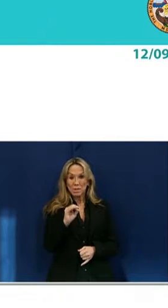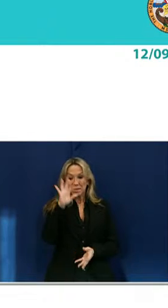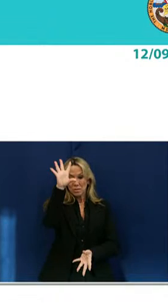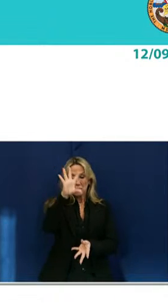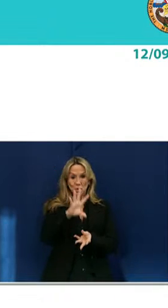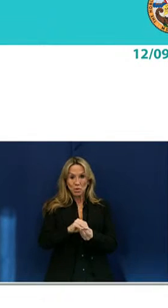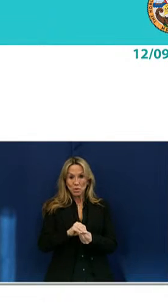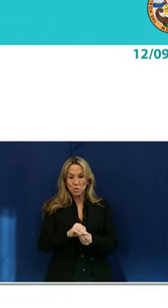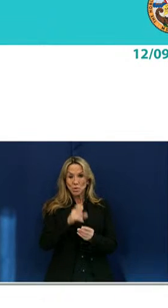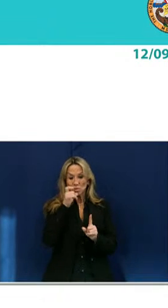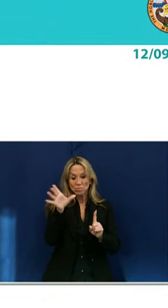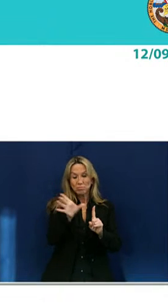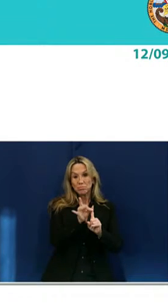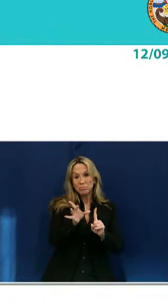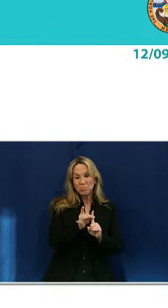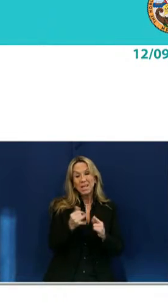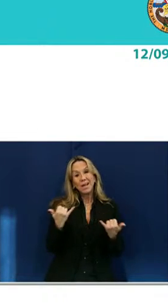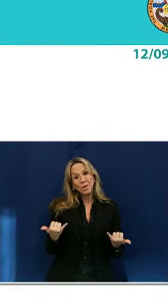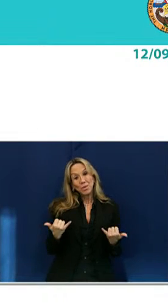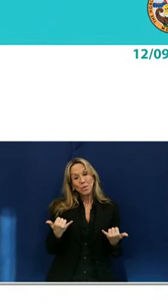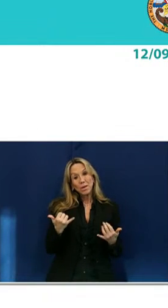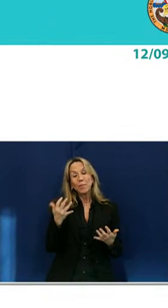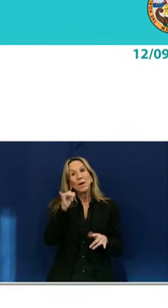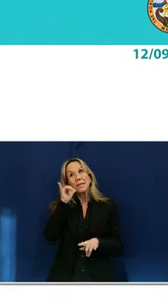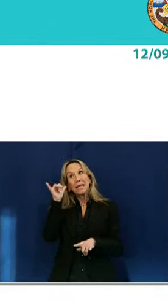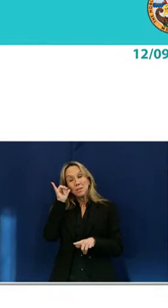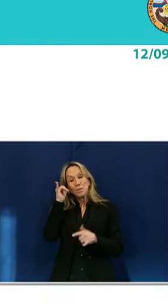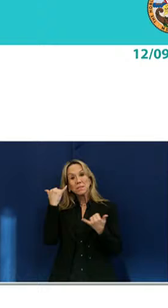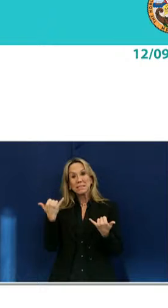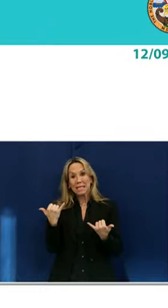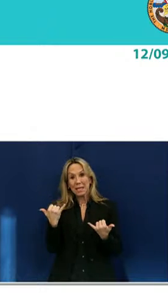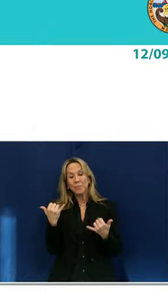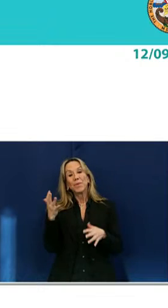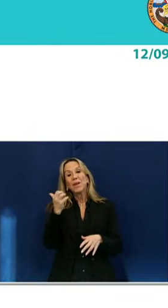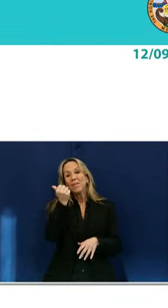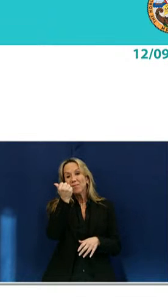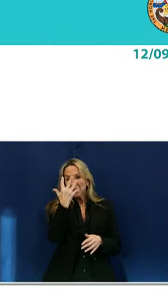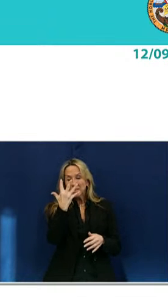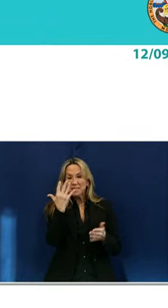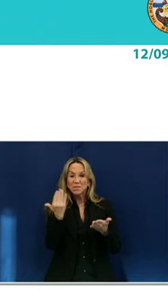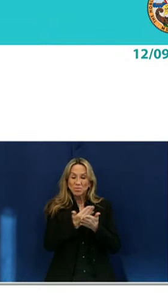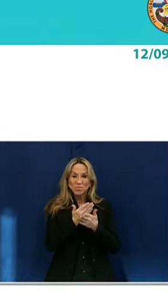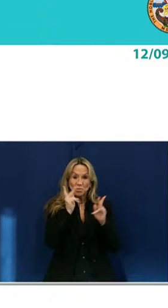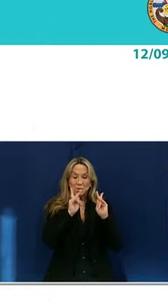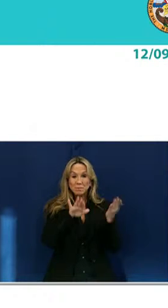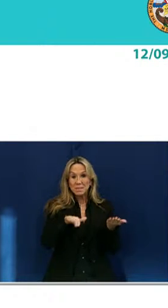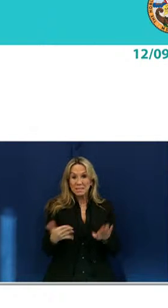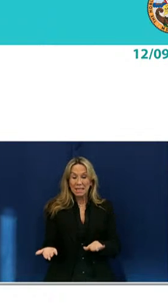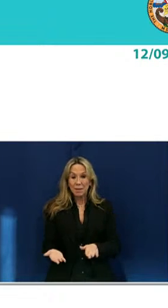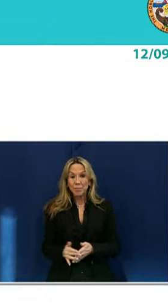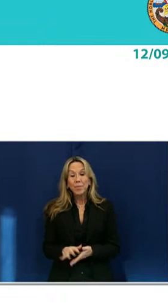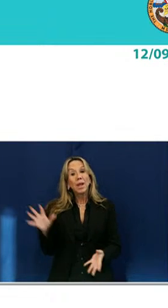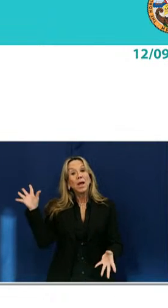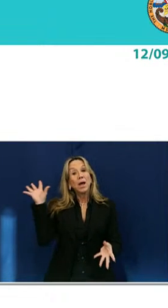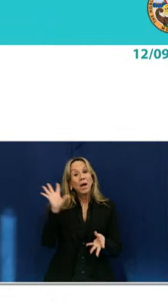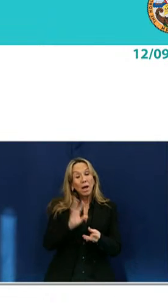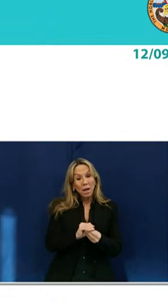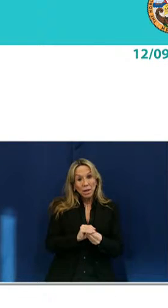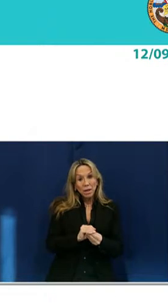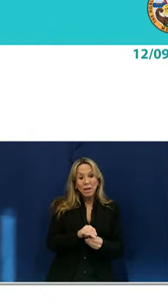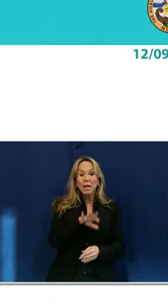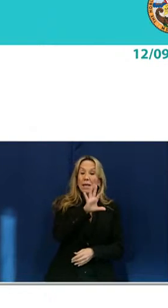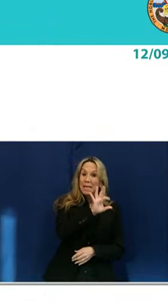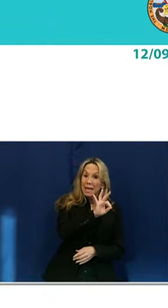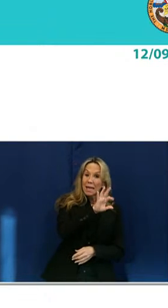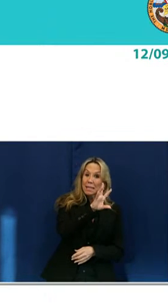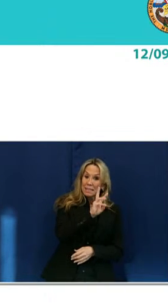of cases, and there have been 15 new deaths reported since yesterday. Of the 1,103 deaths, 96%,